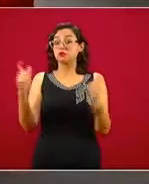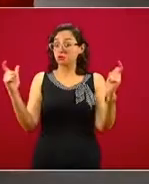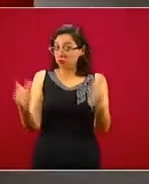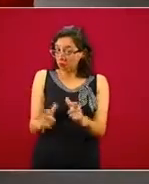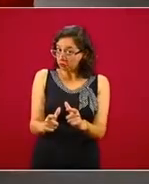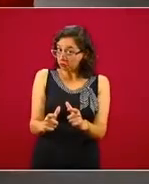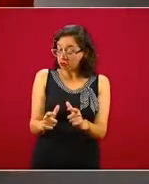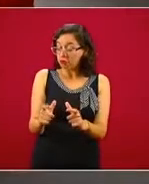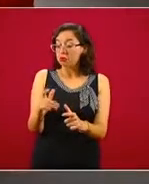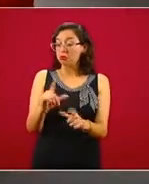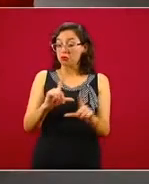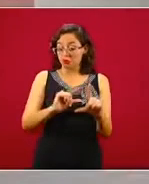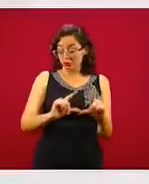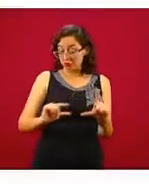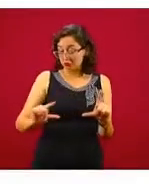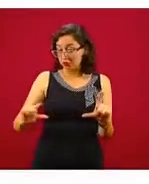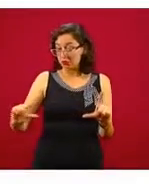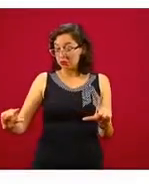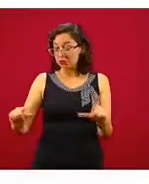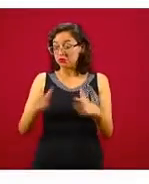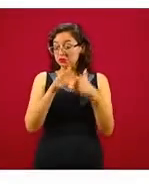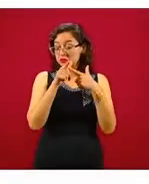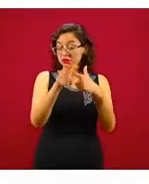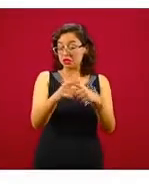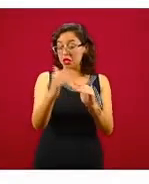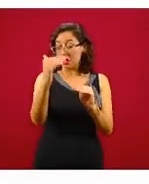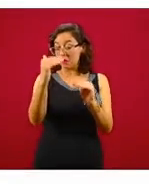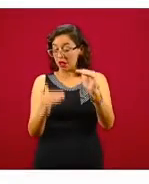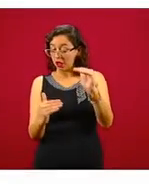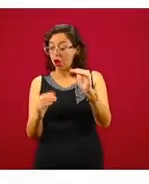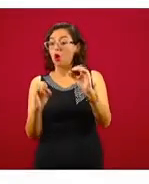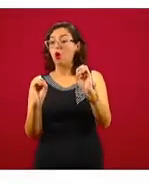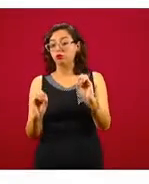demand for medical attention. So